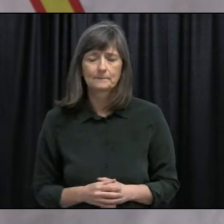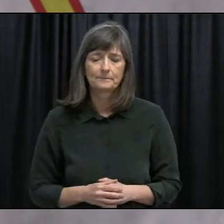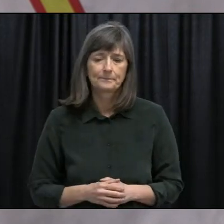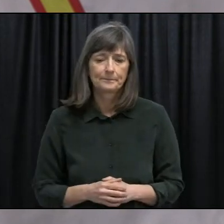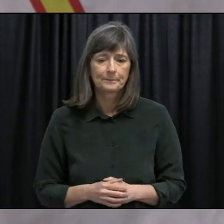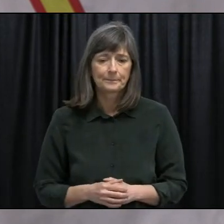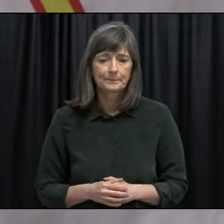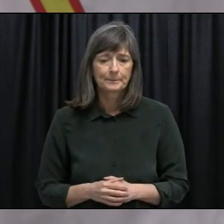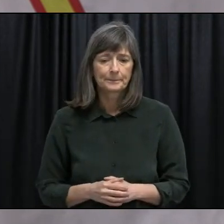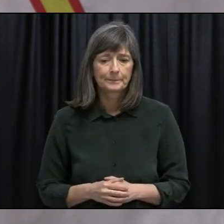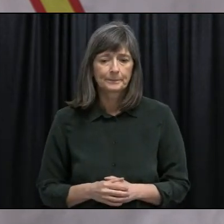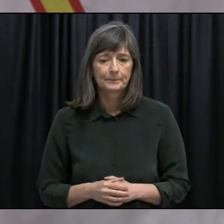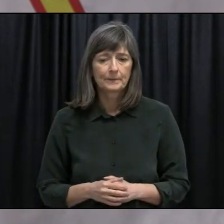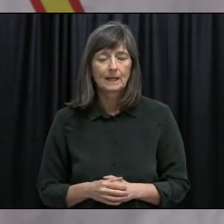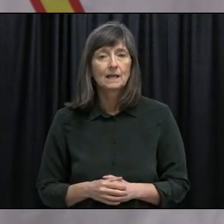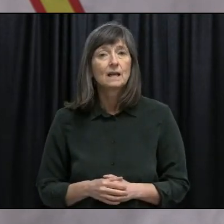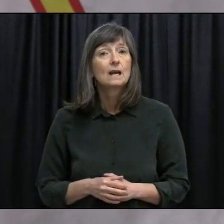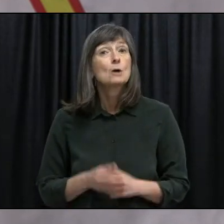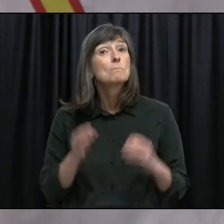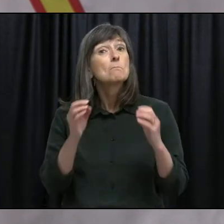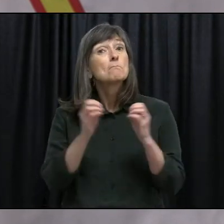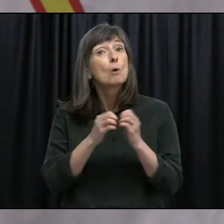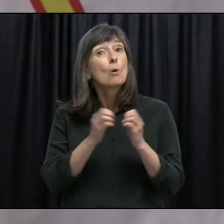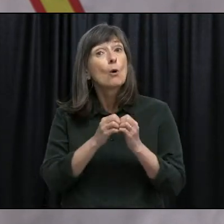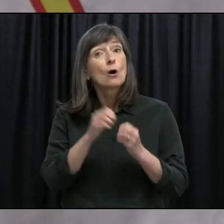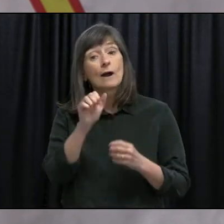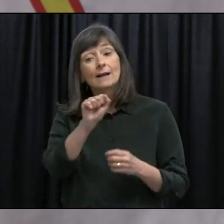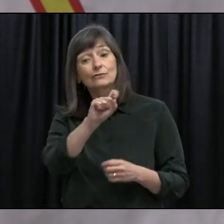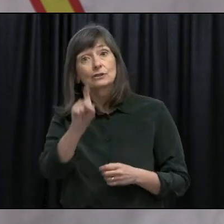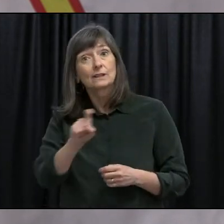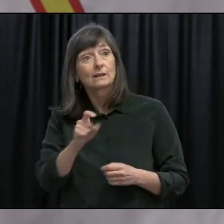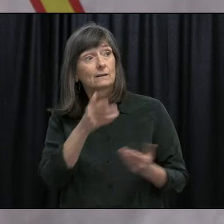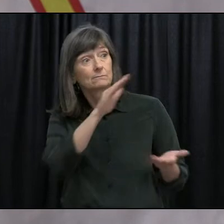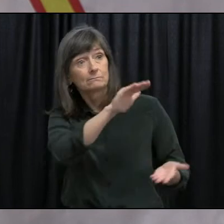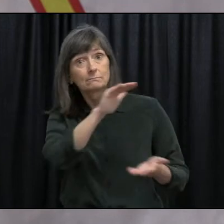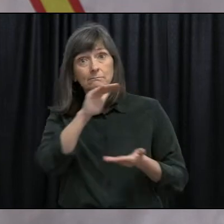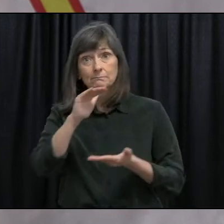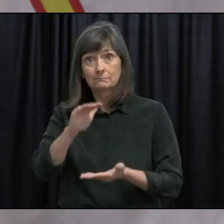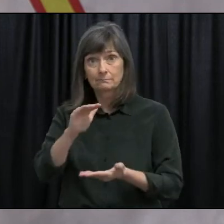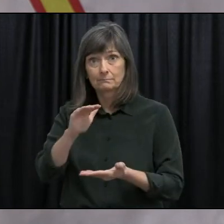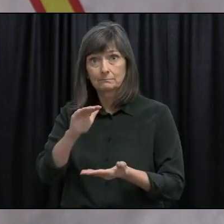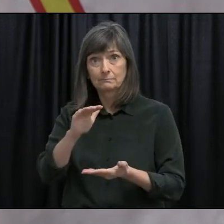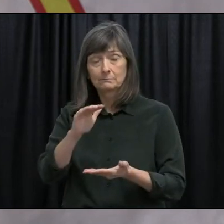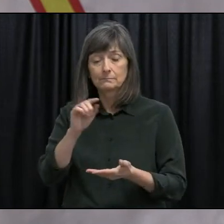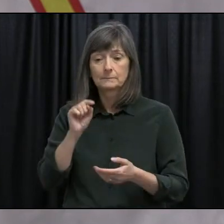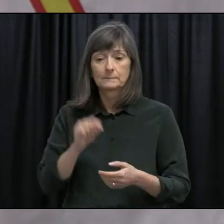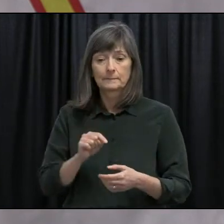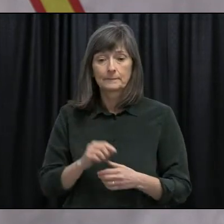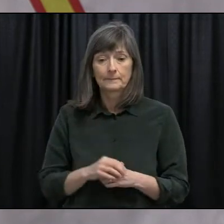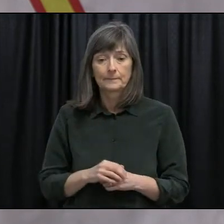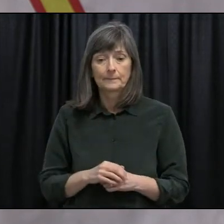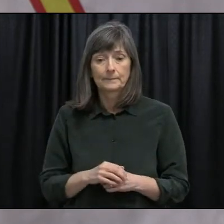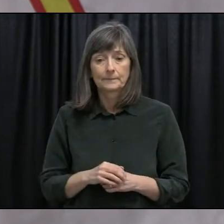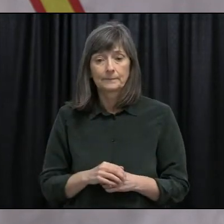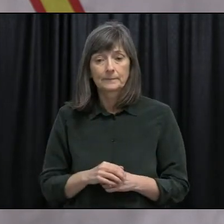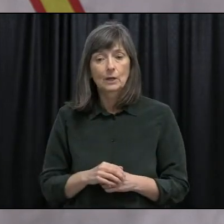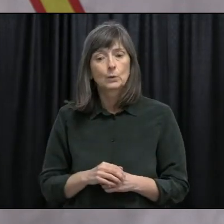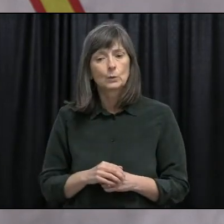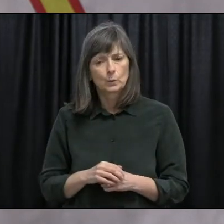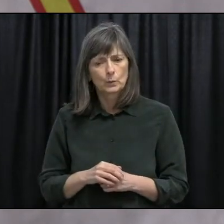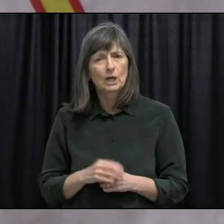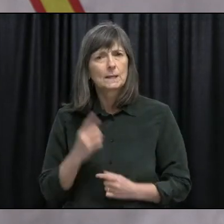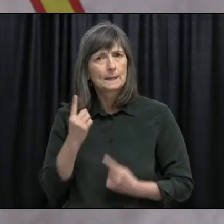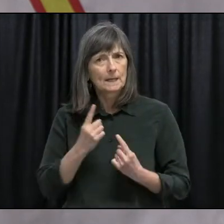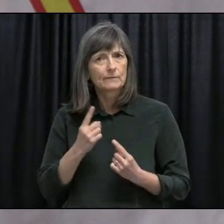With regard to what we'll do with future shipments of AstraZeneca, I think certainly we are considering using it